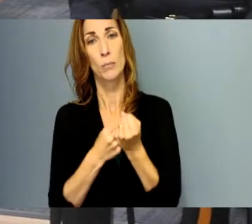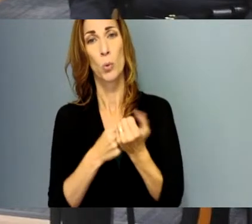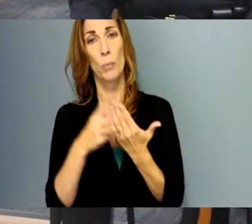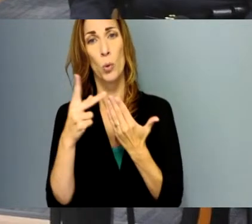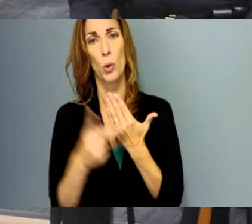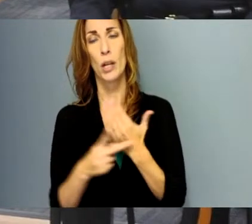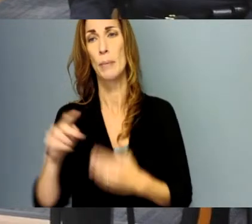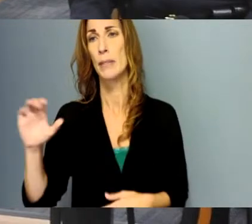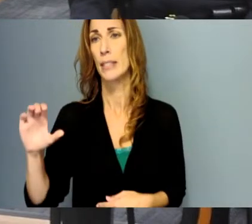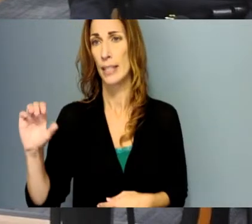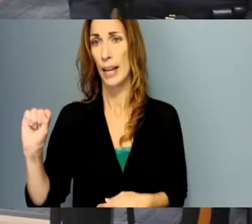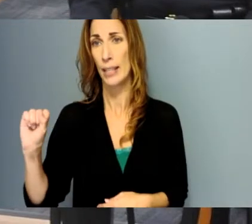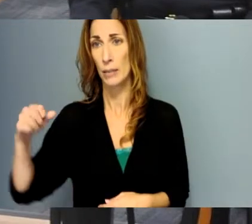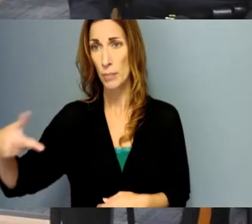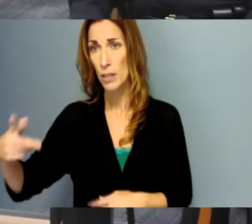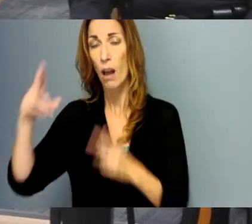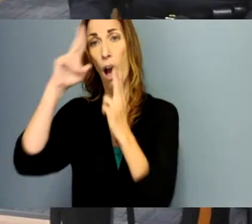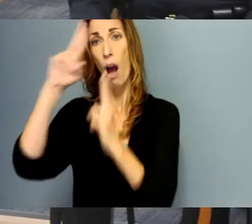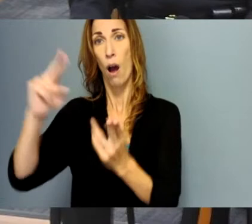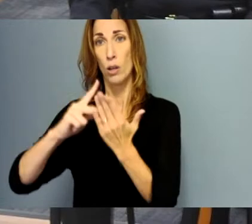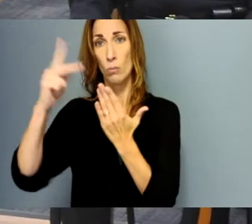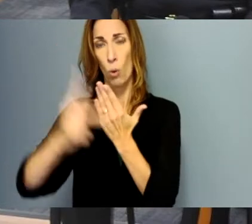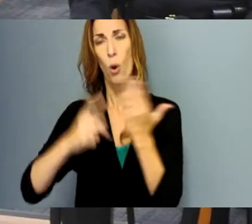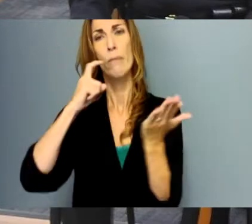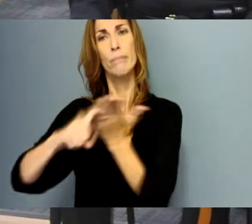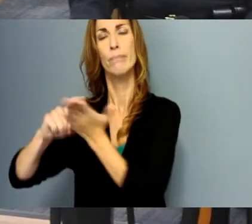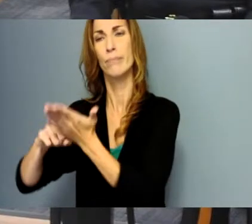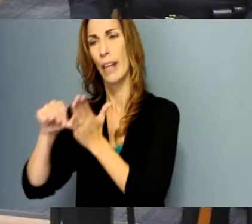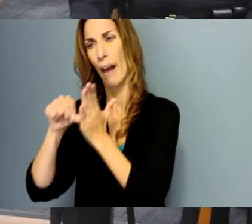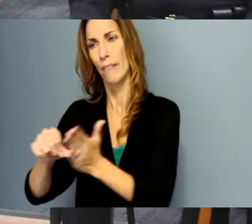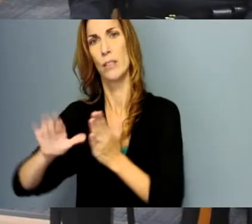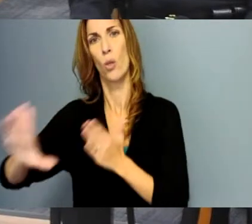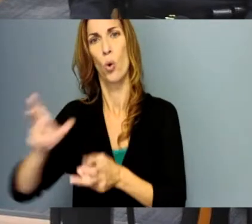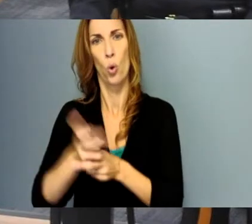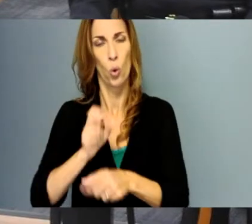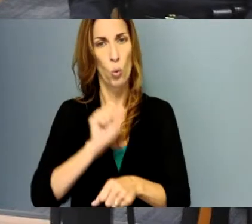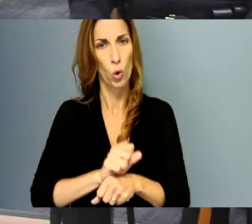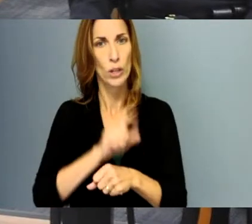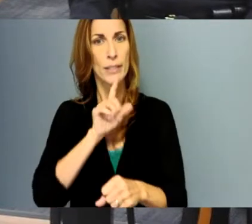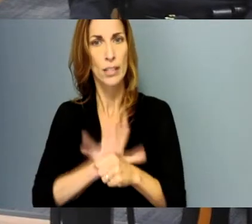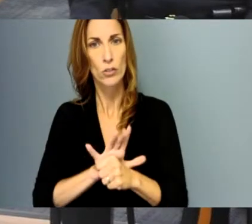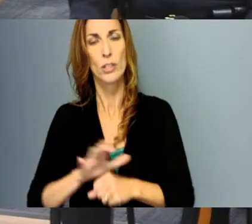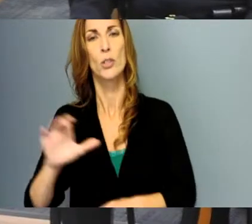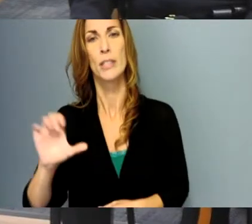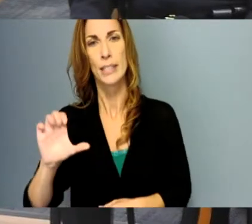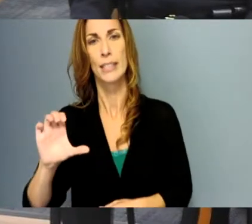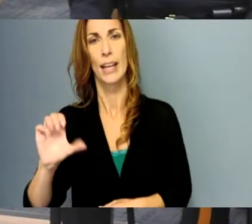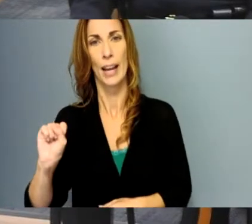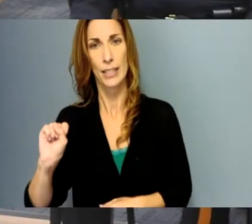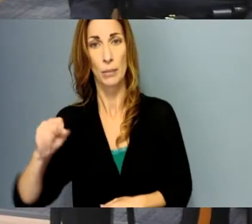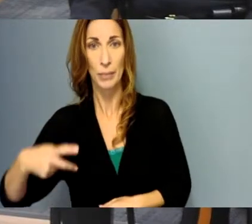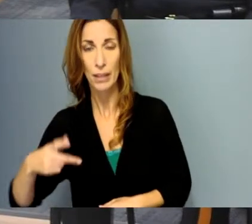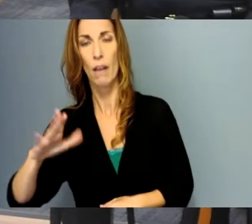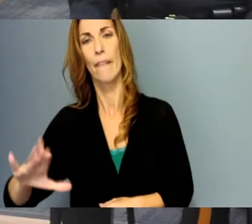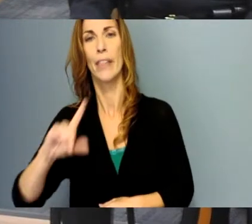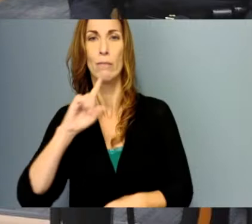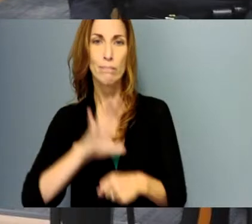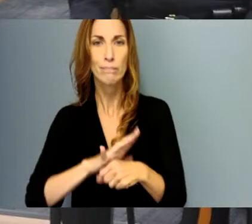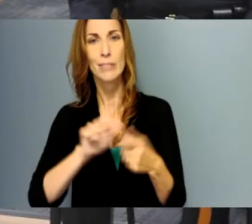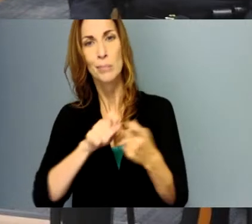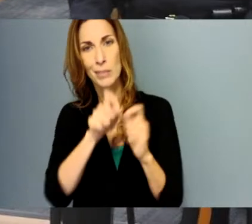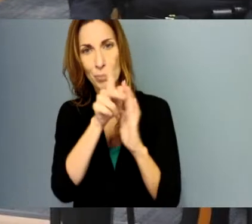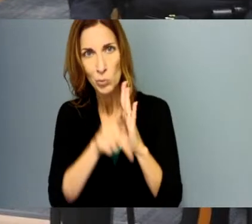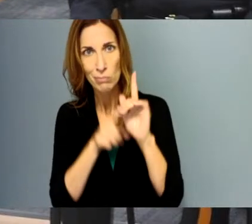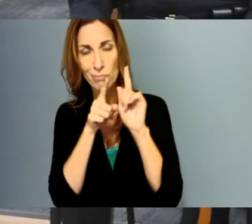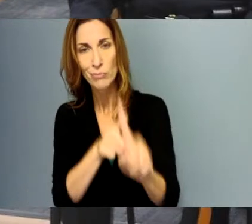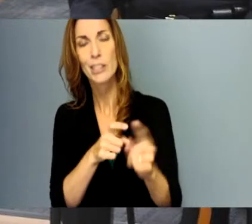CSP, honors programs to highlight their hard work and dedication to CSP's vision and principles, and to foster new